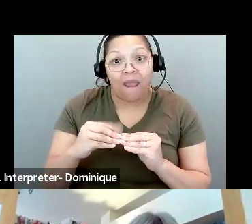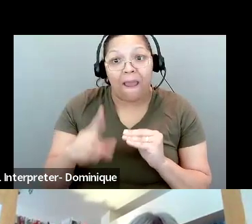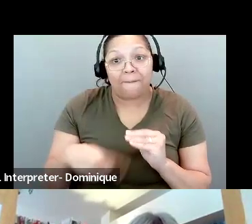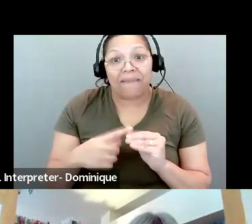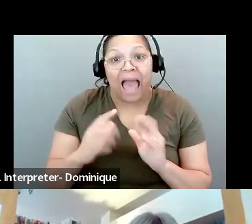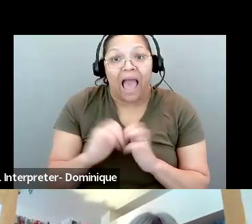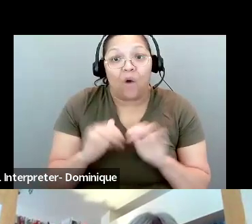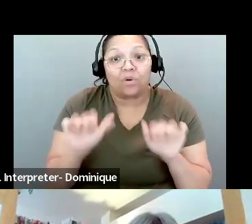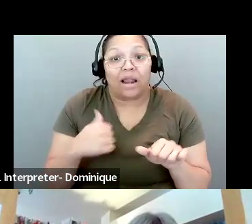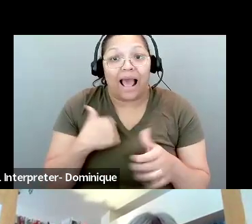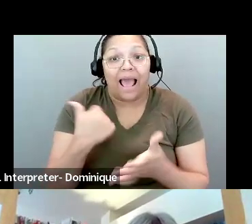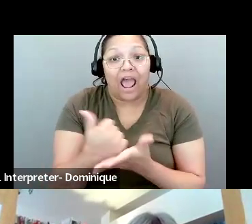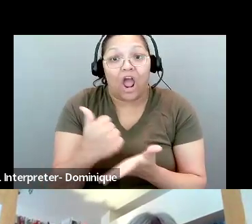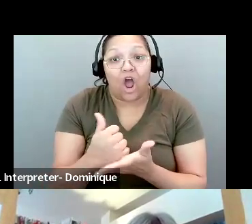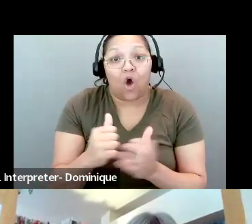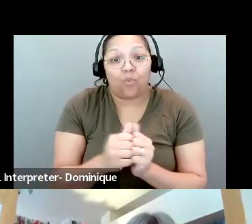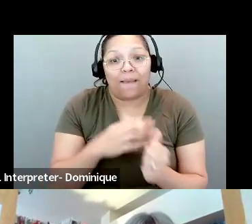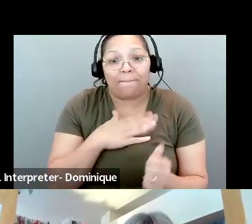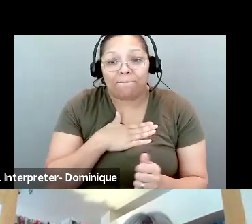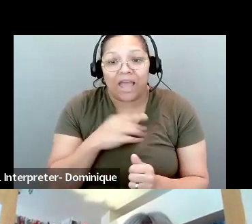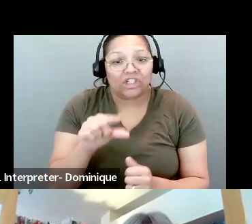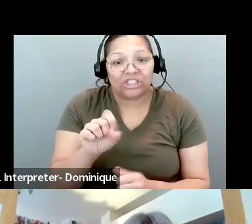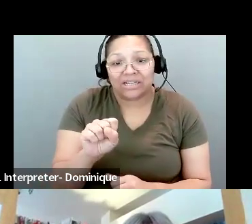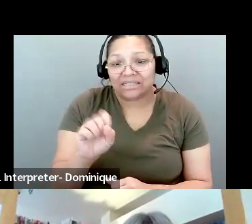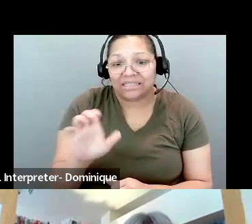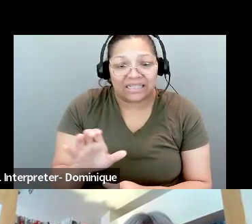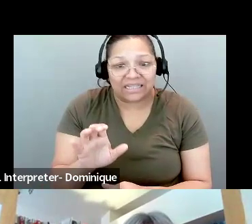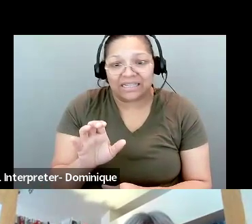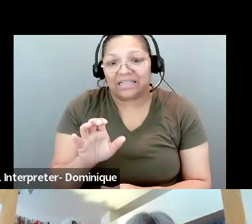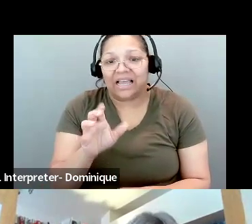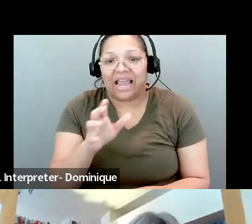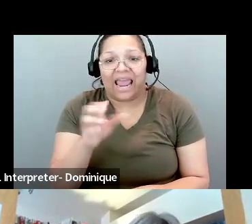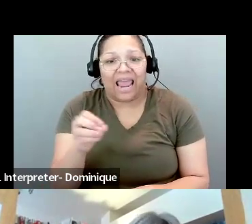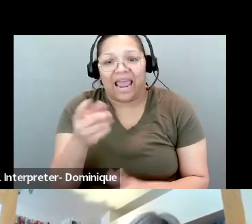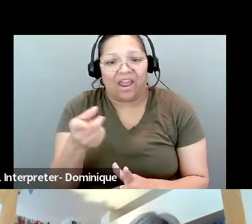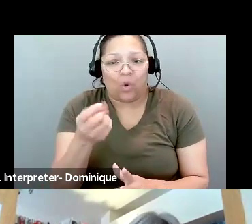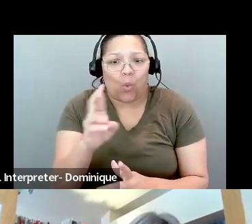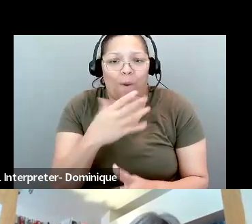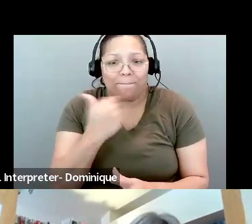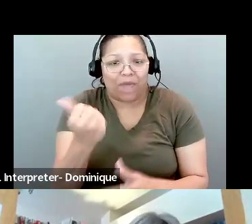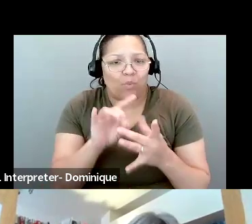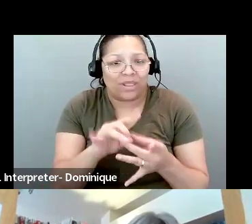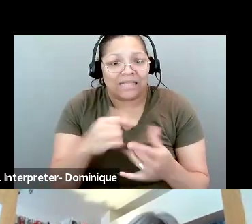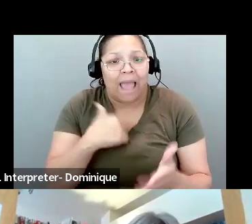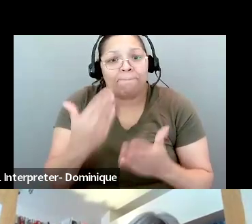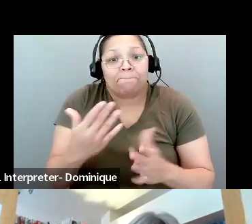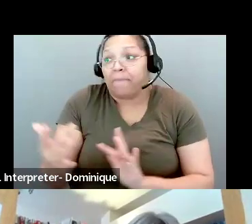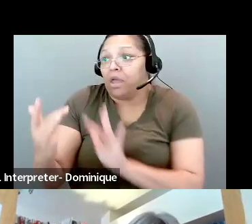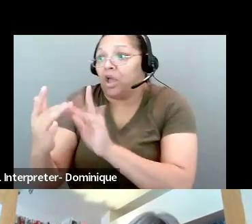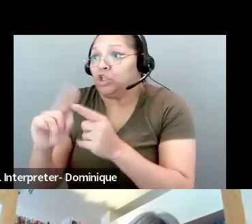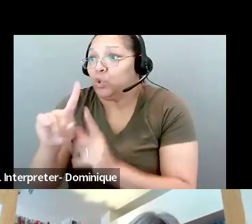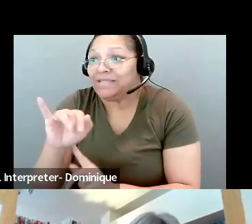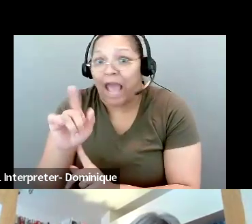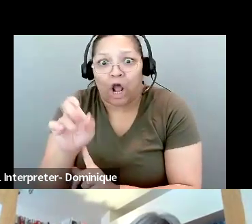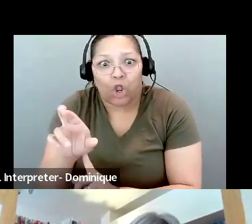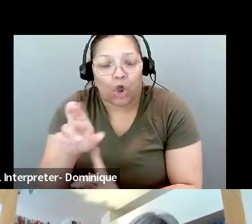can I help with my DSE and getting better relationships. So I might call Tyler now, because I know that, but I didn't